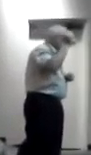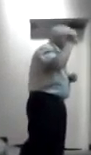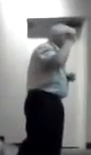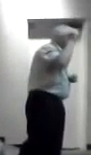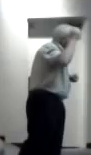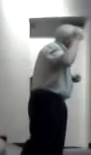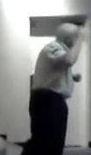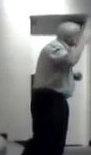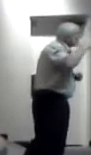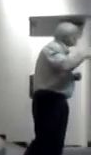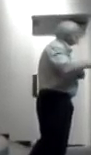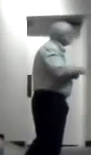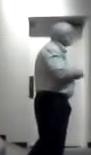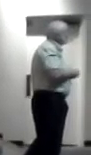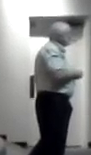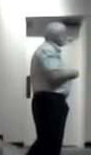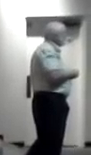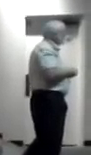gracious.